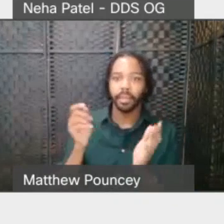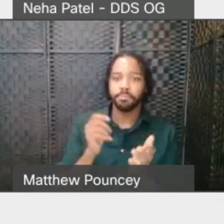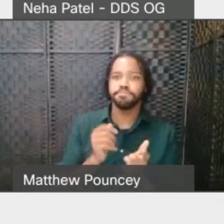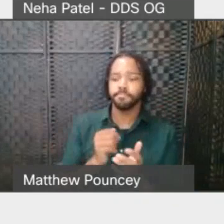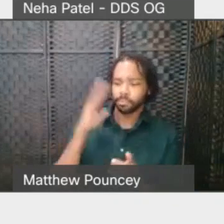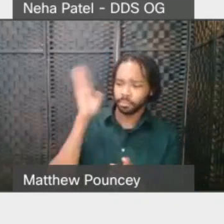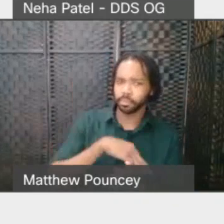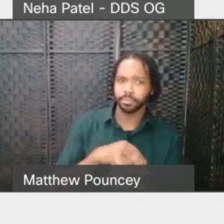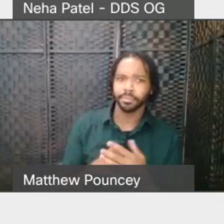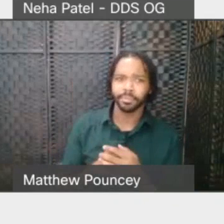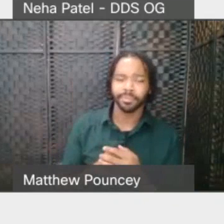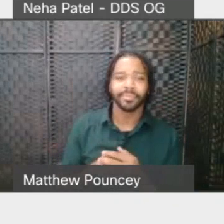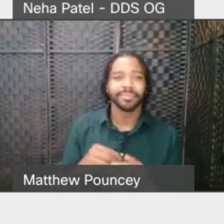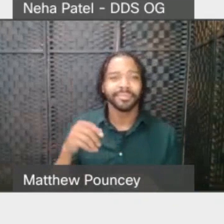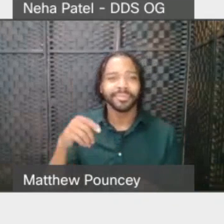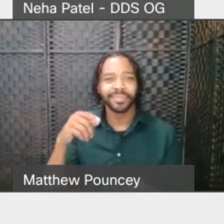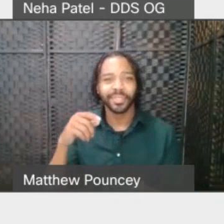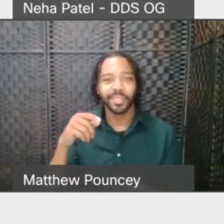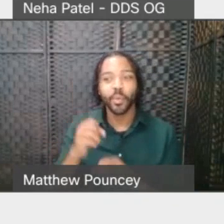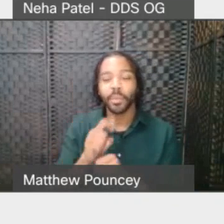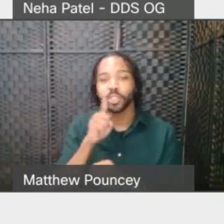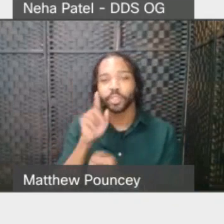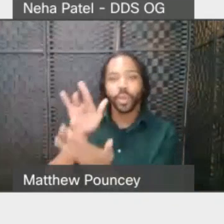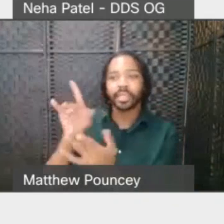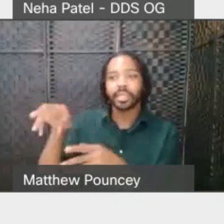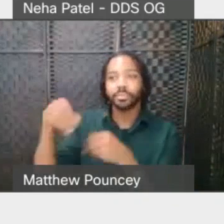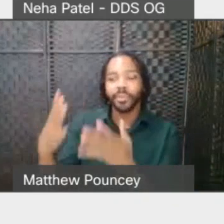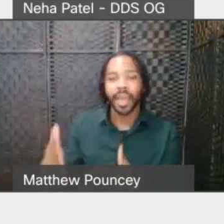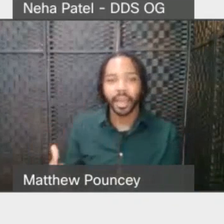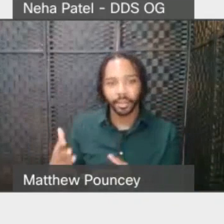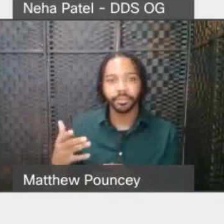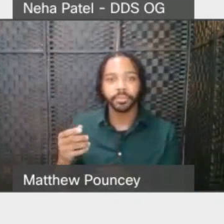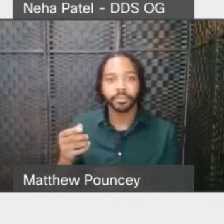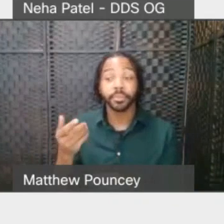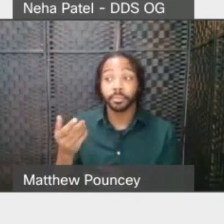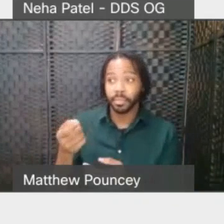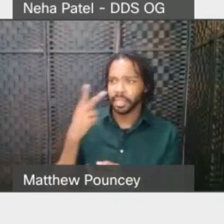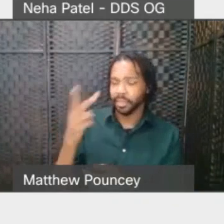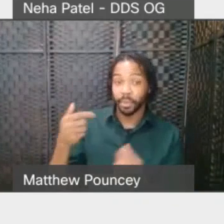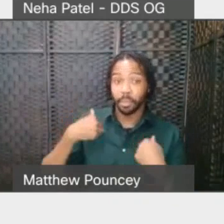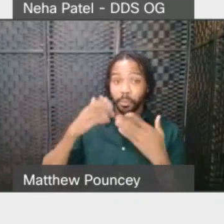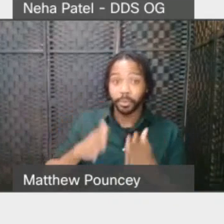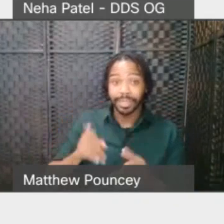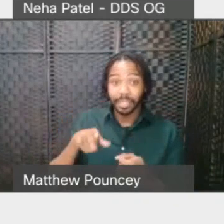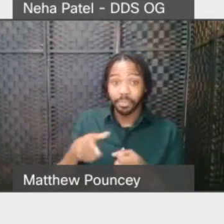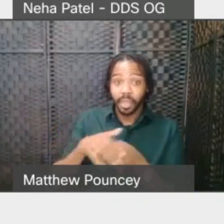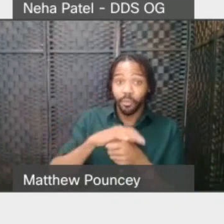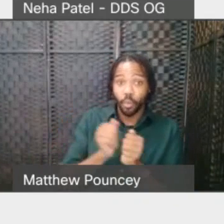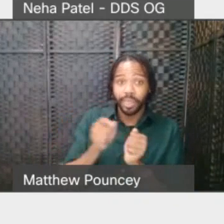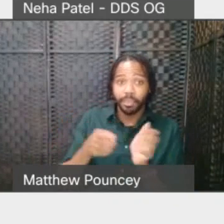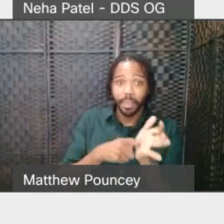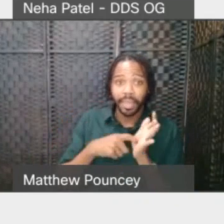seek the provider to find out further, are you that person who has to be covered by that mandate?